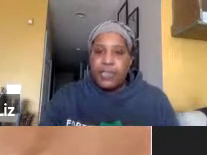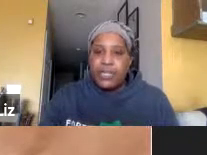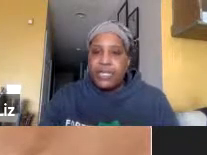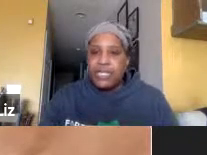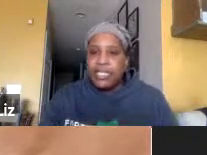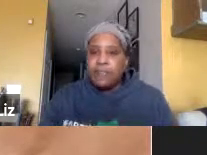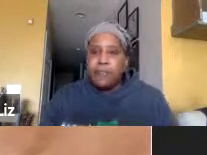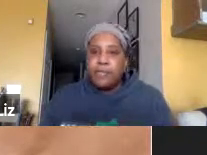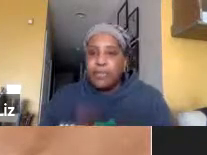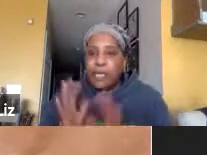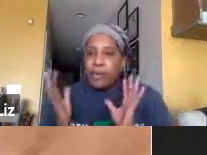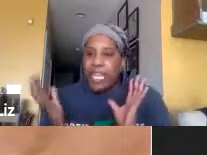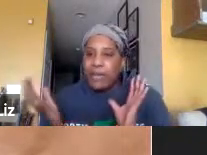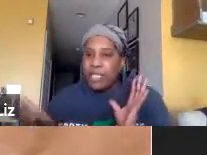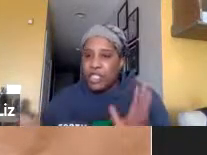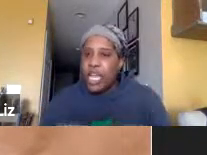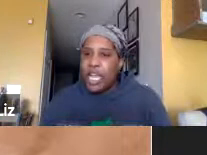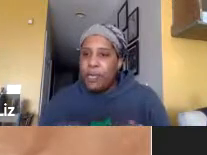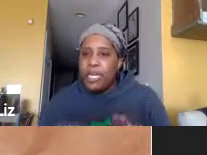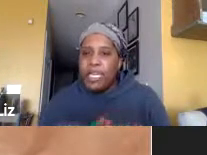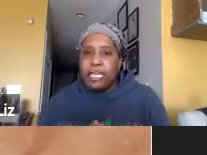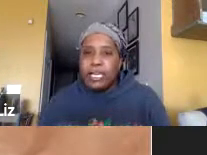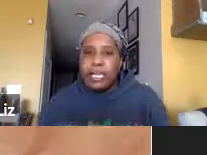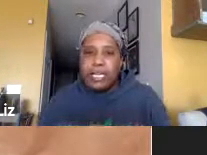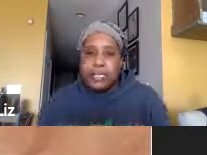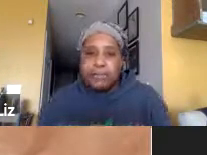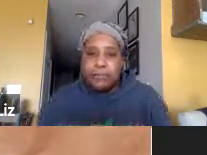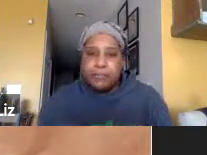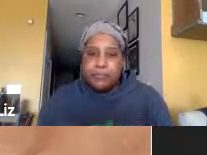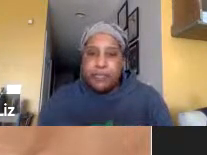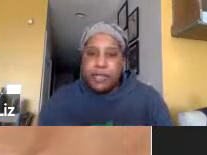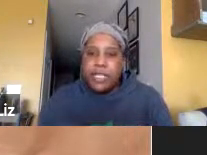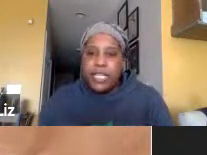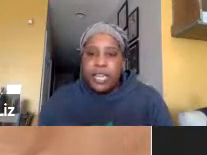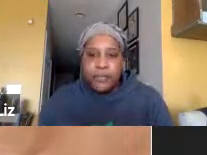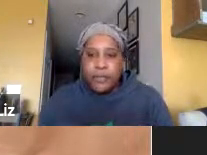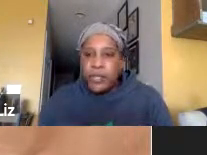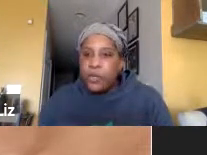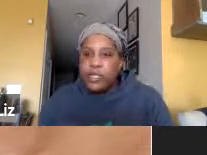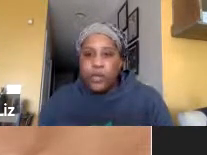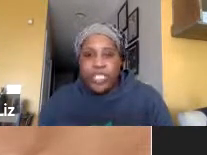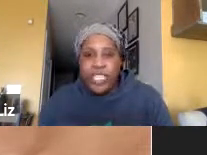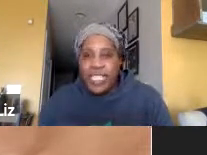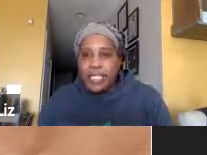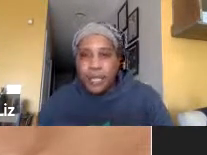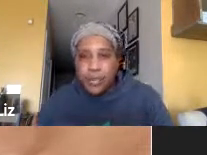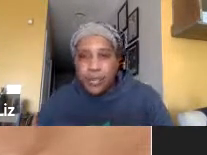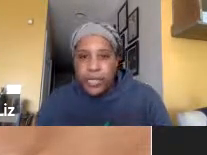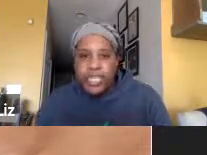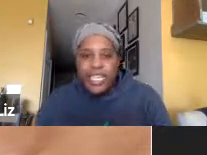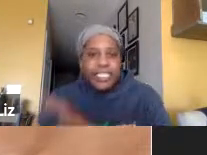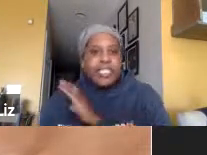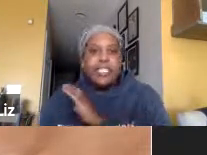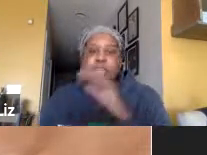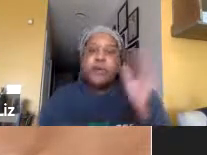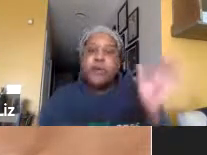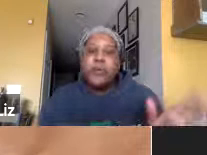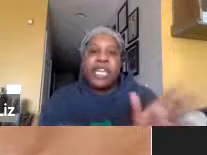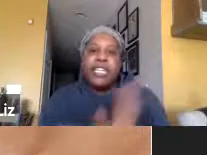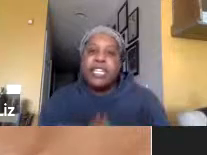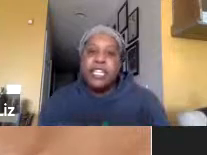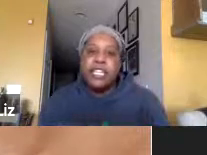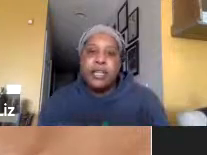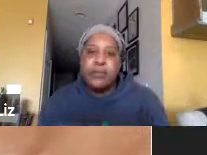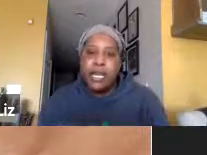So as you can see, some people came to shop. There was a lot of food. There was so much I didn't know. I didn't